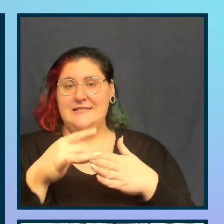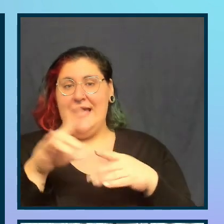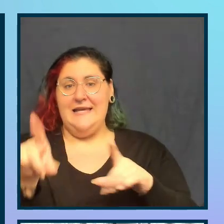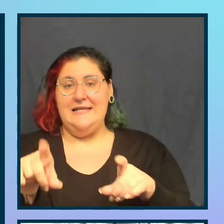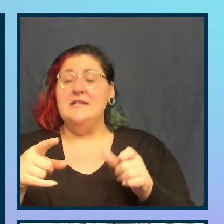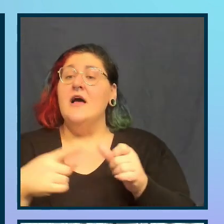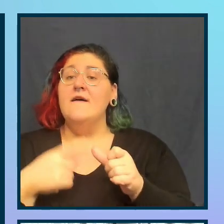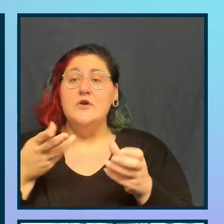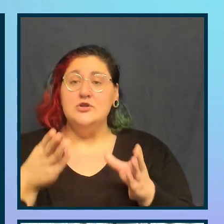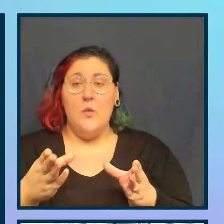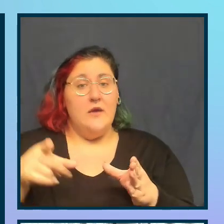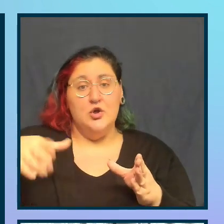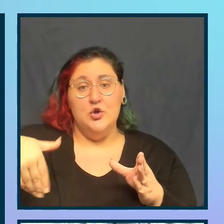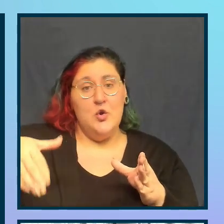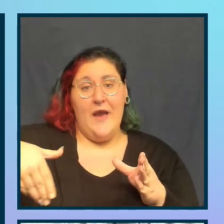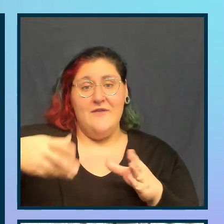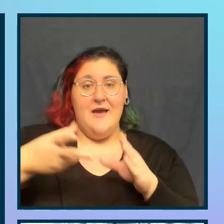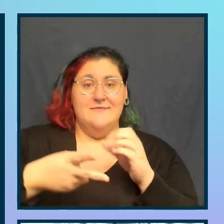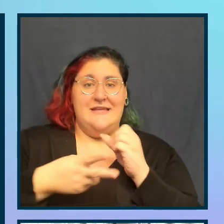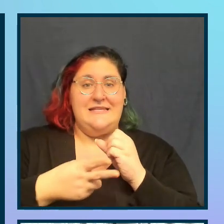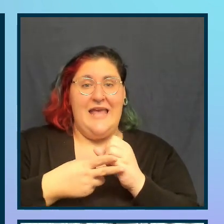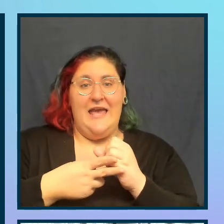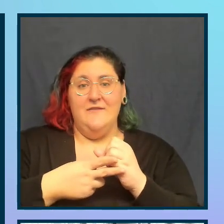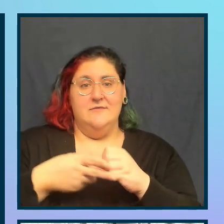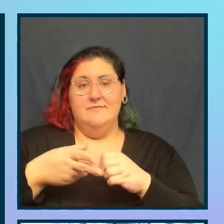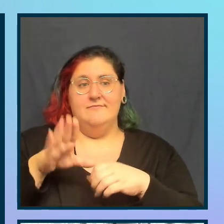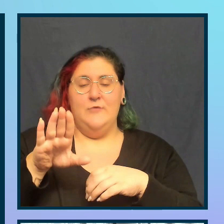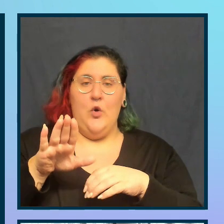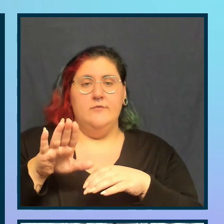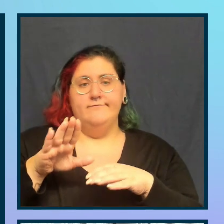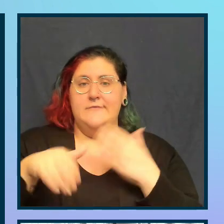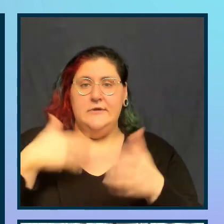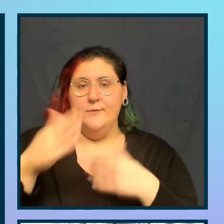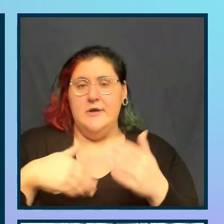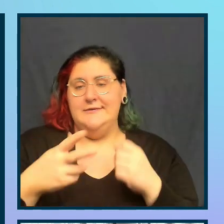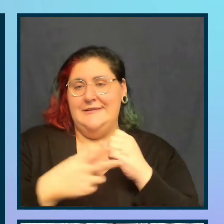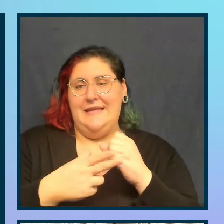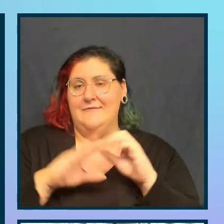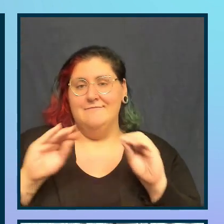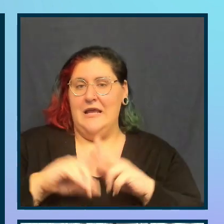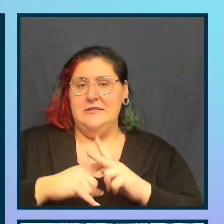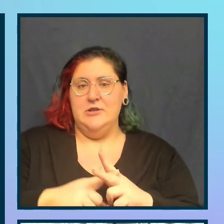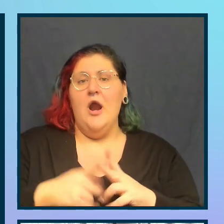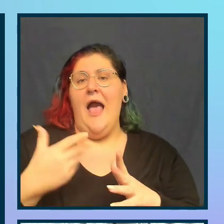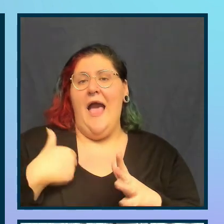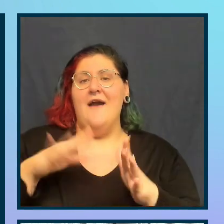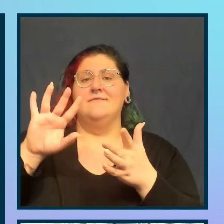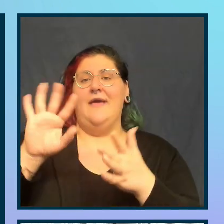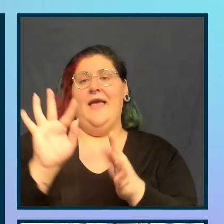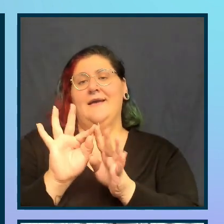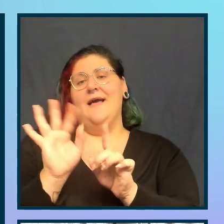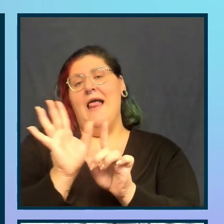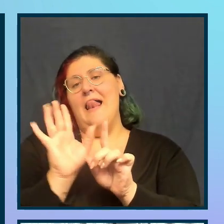and scan part of your page buttons, there is a link to each individual intelligent guided test. We're actually going to